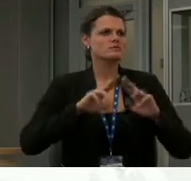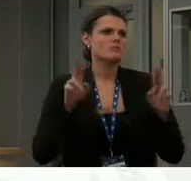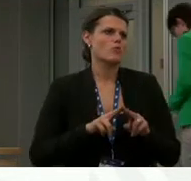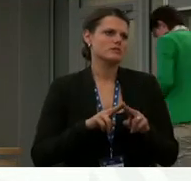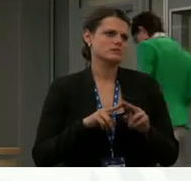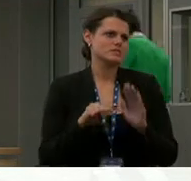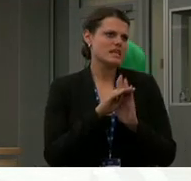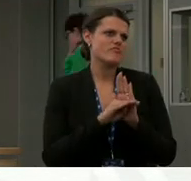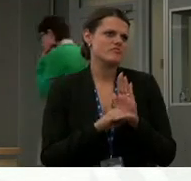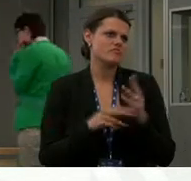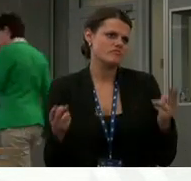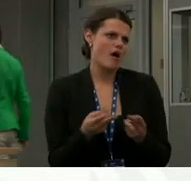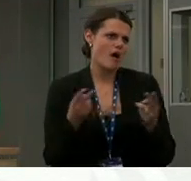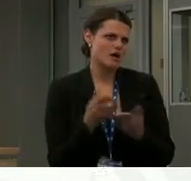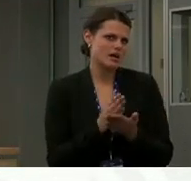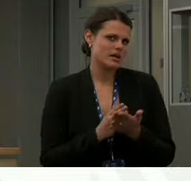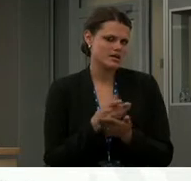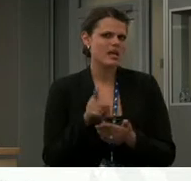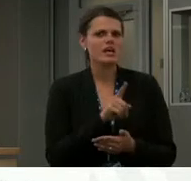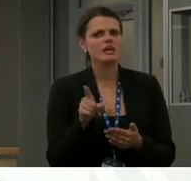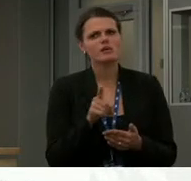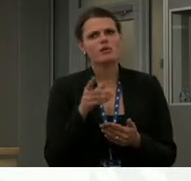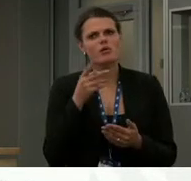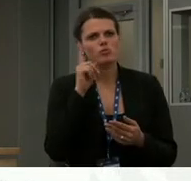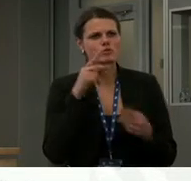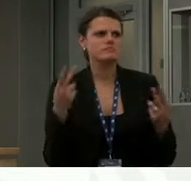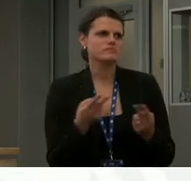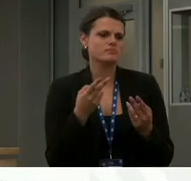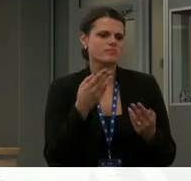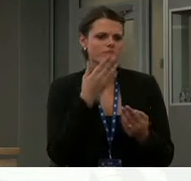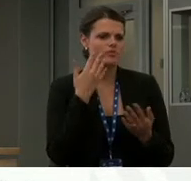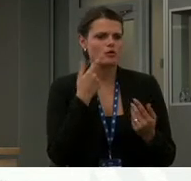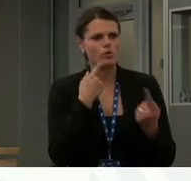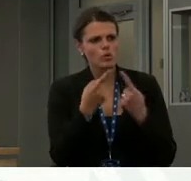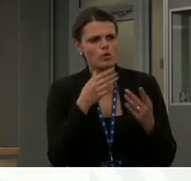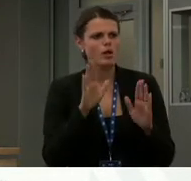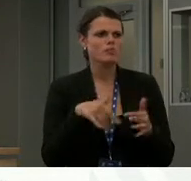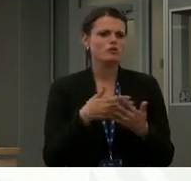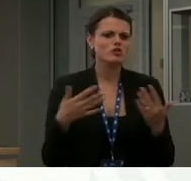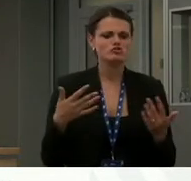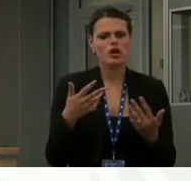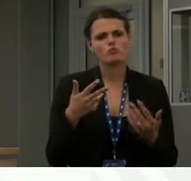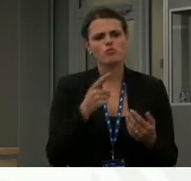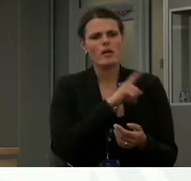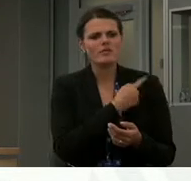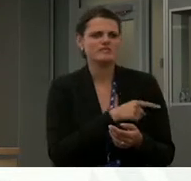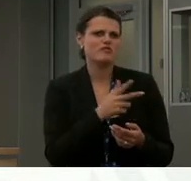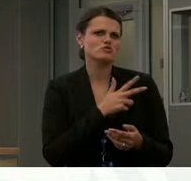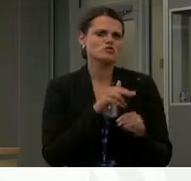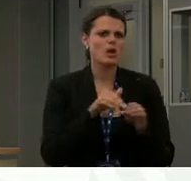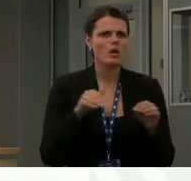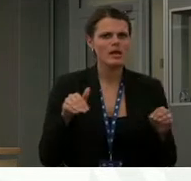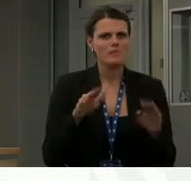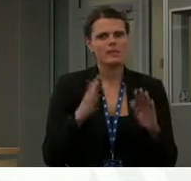Convention to life. It's quite commonplace to talk about the shift from a medical to a social model of disability. Now,